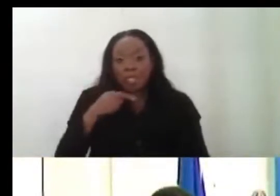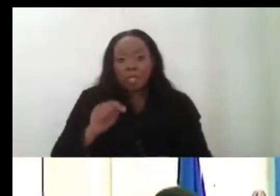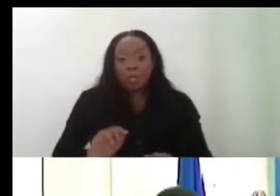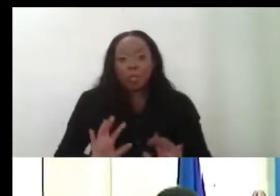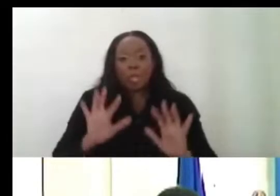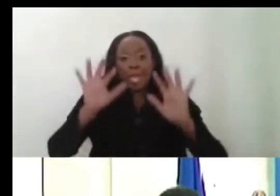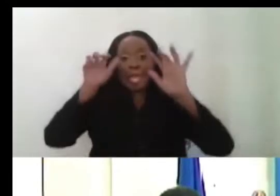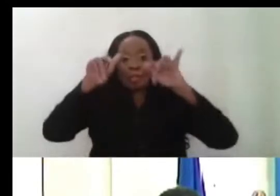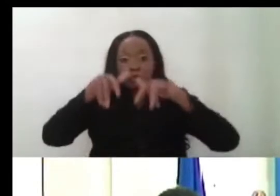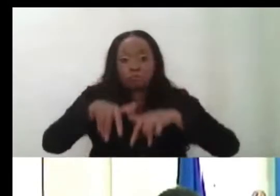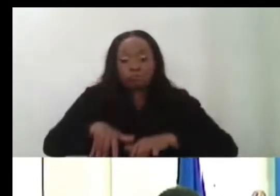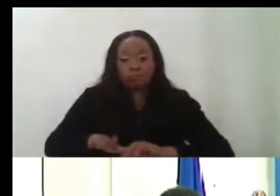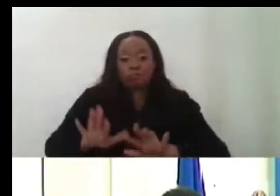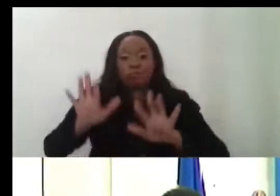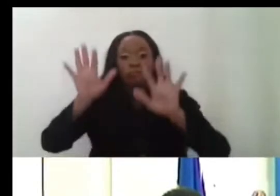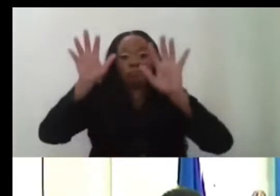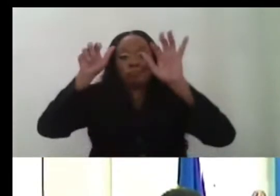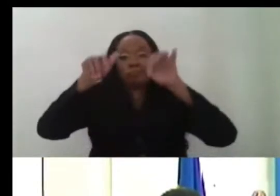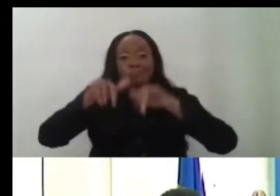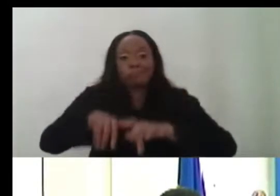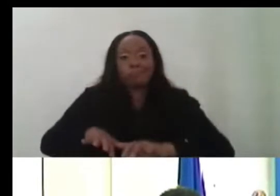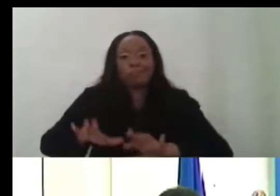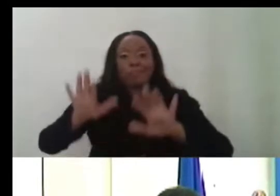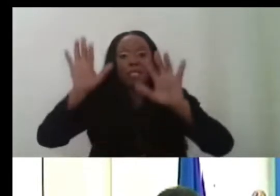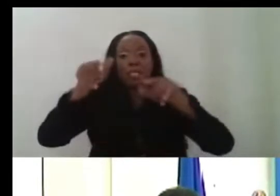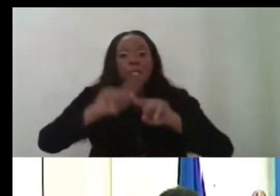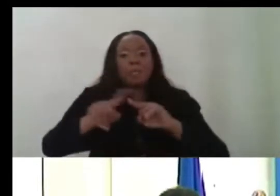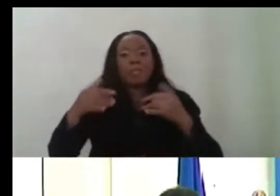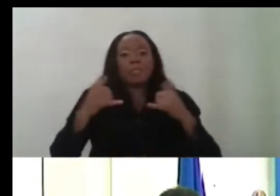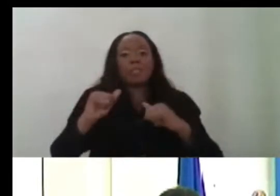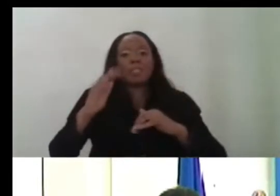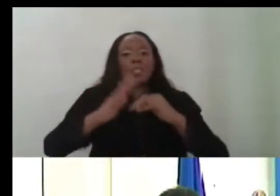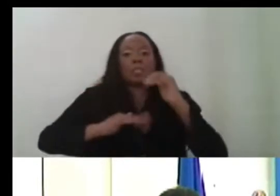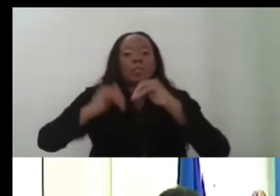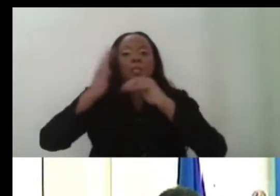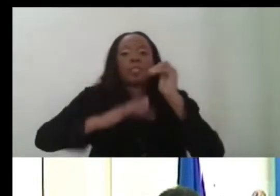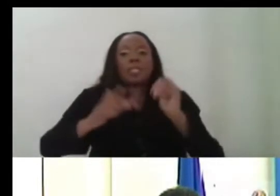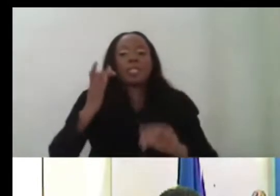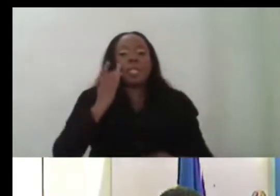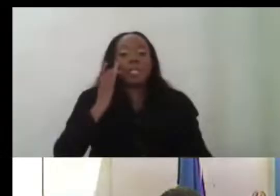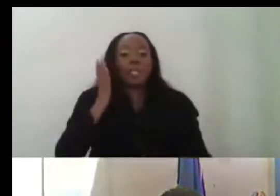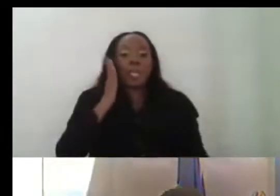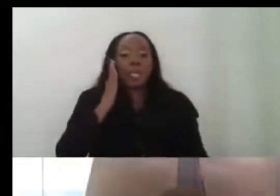yet we are continue to build hotels on coastal areas.